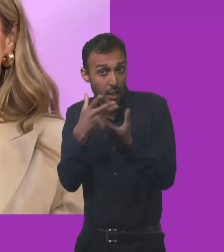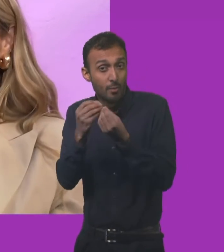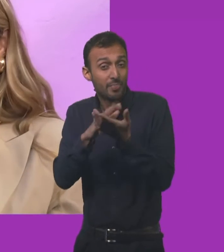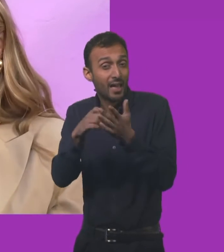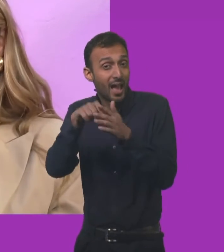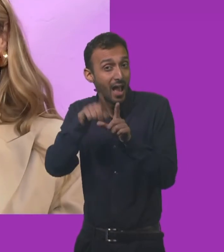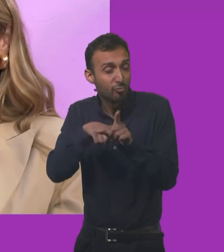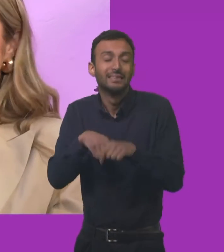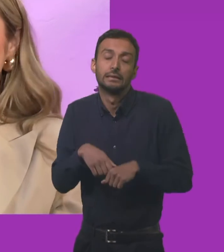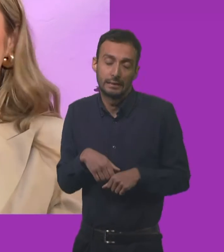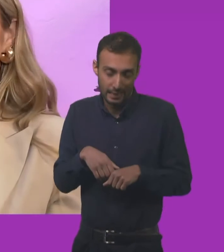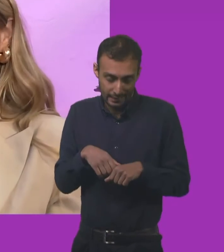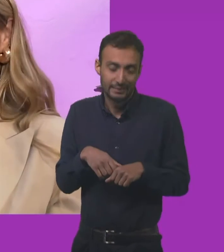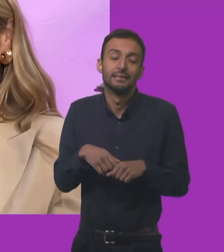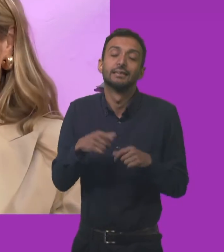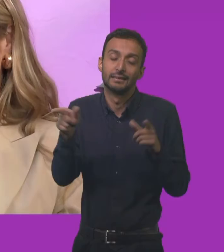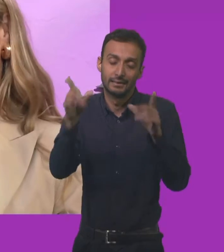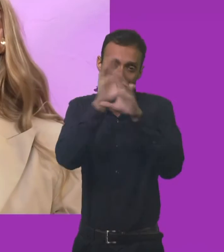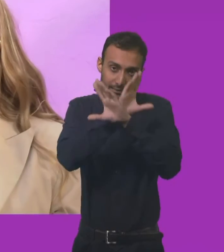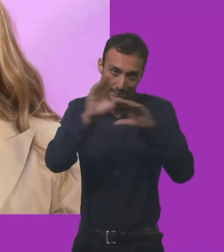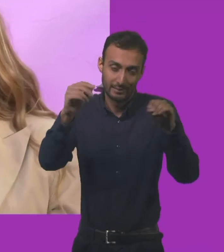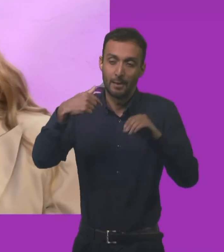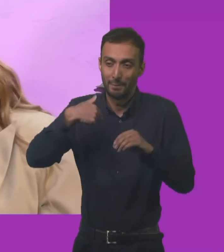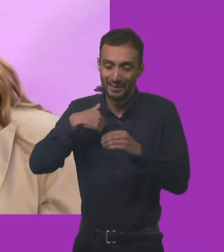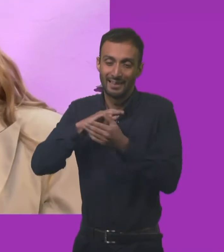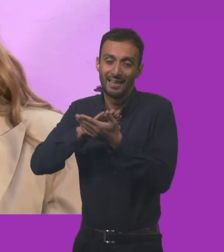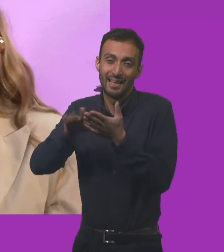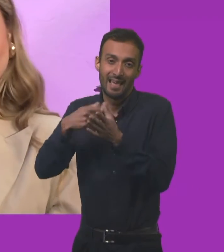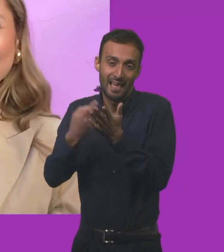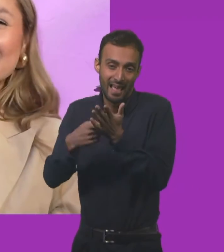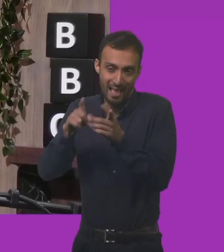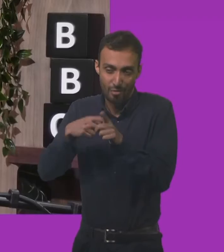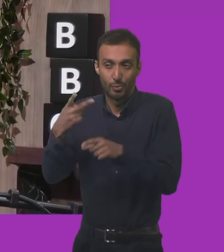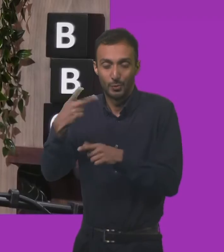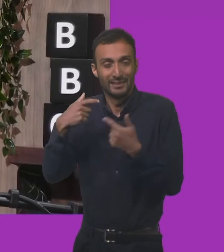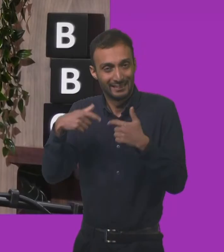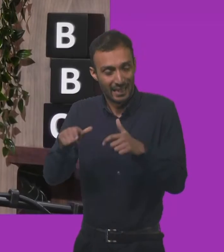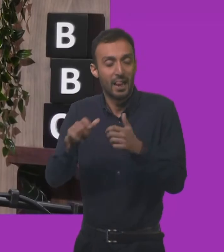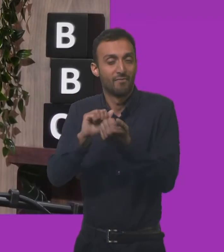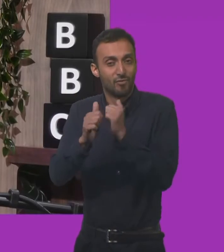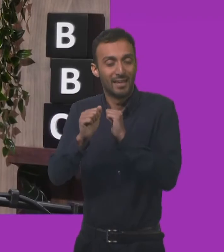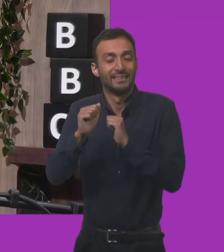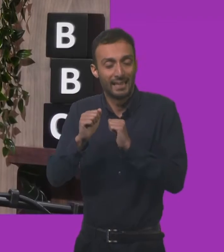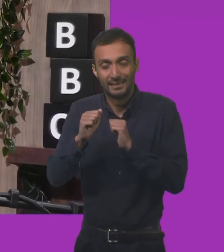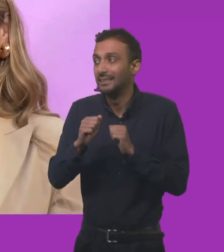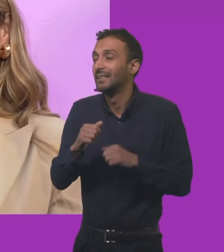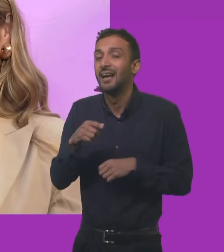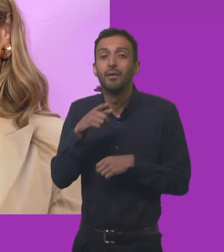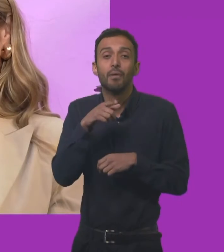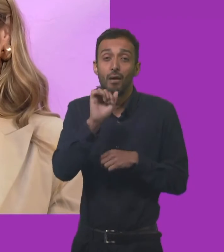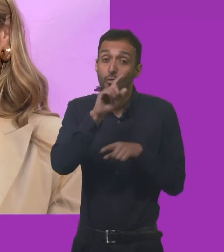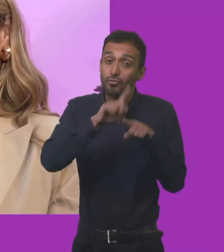that everyone wants, me and Harry are fine. I know you are. But your reaction was amazing. It